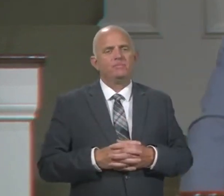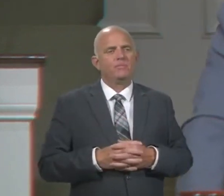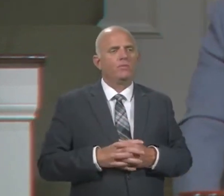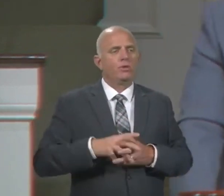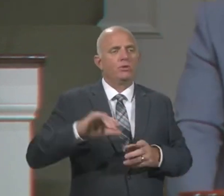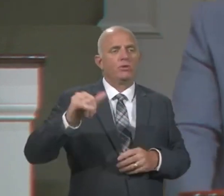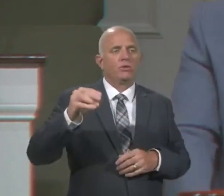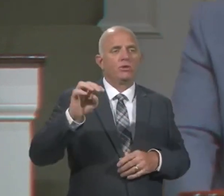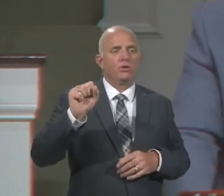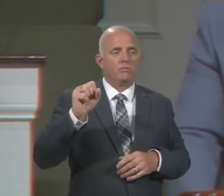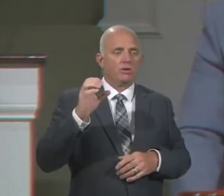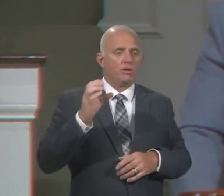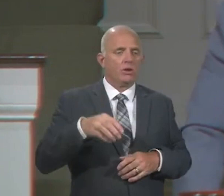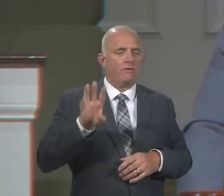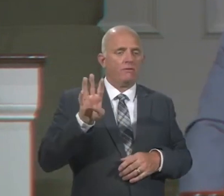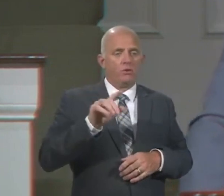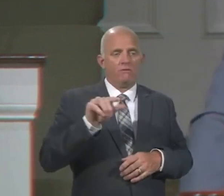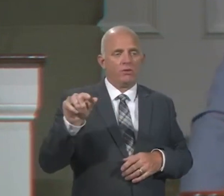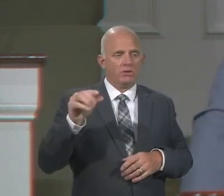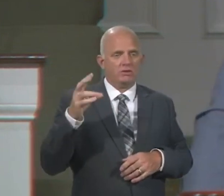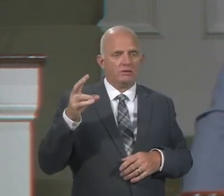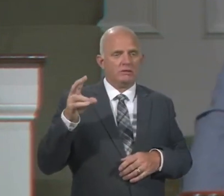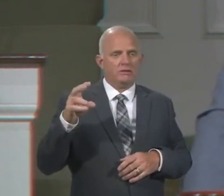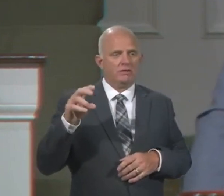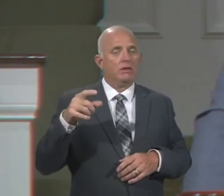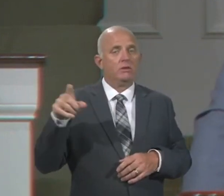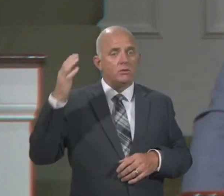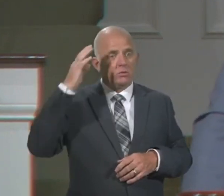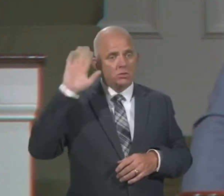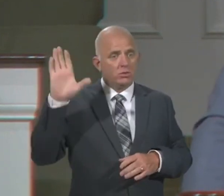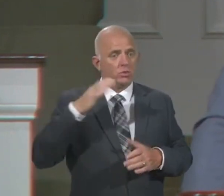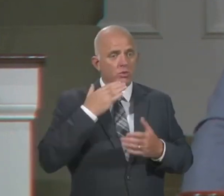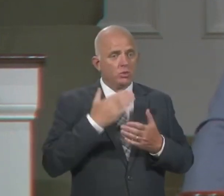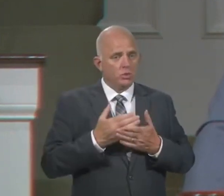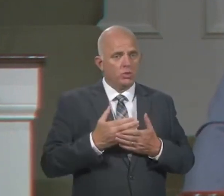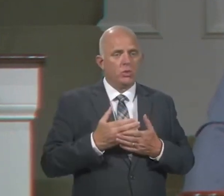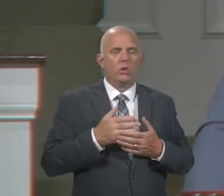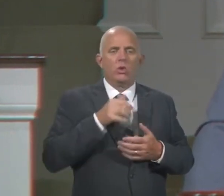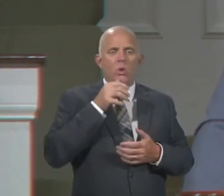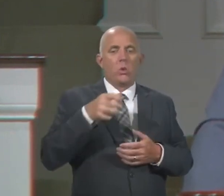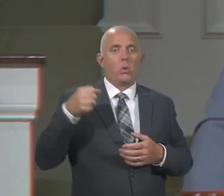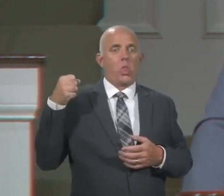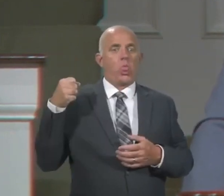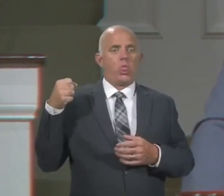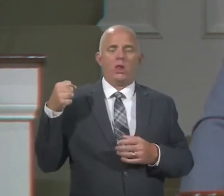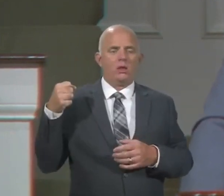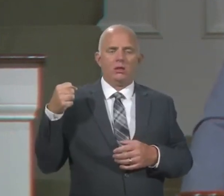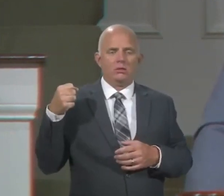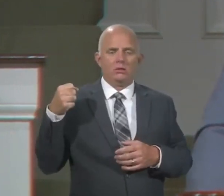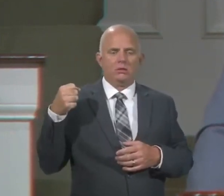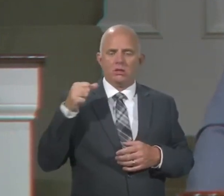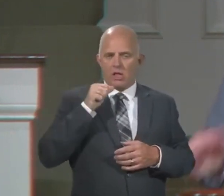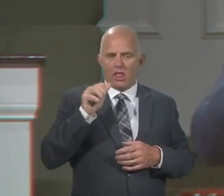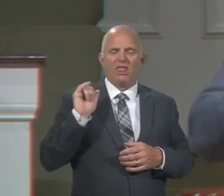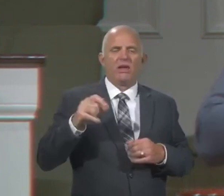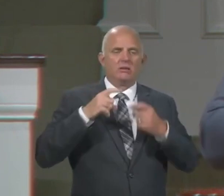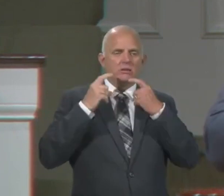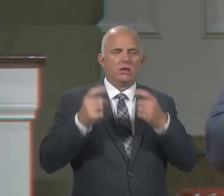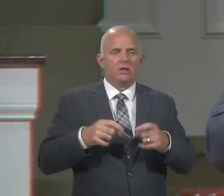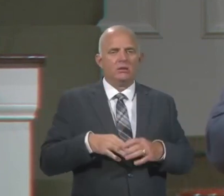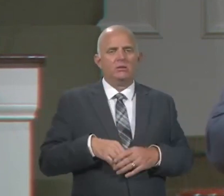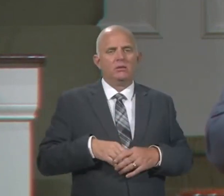James 4:17, the Bible says, therefore, to him that knoweth to do good and doeth it not, to him it is sin. We need to pray, God, help